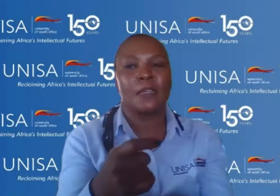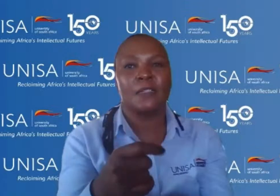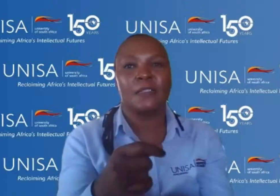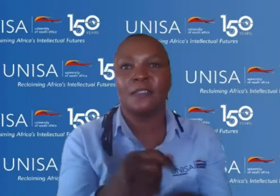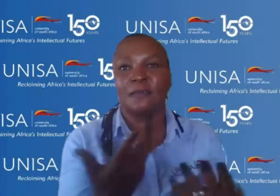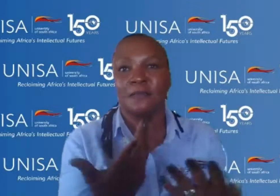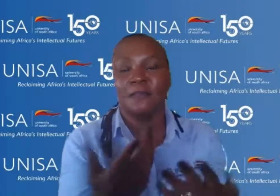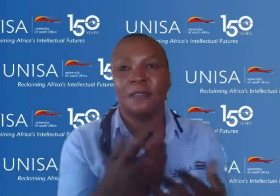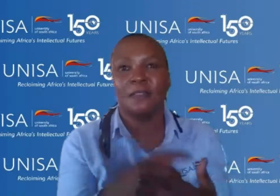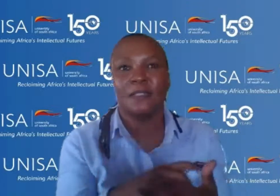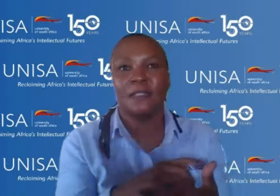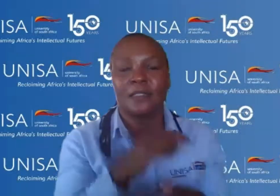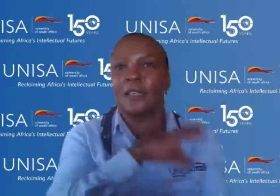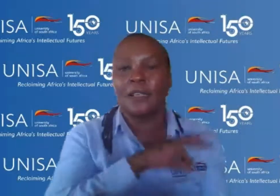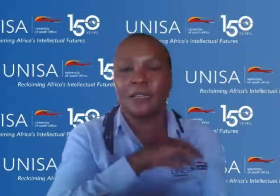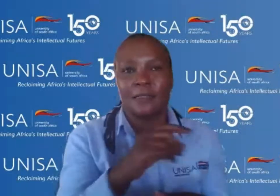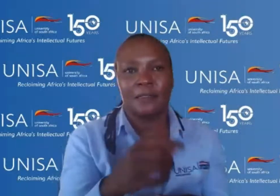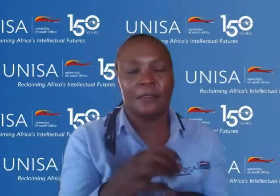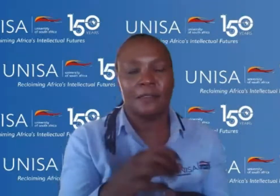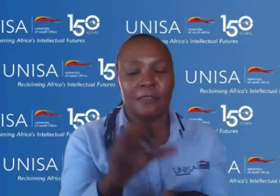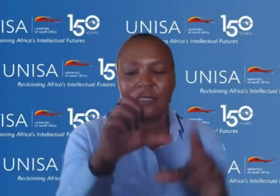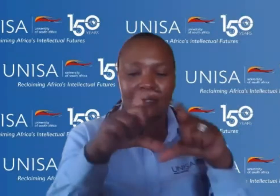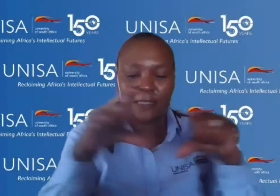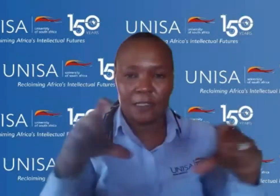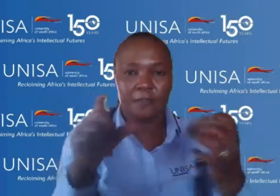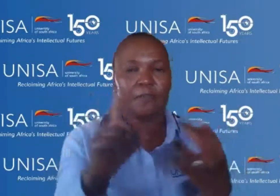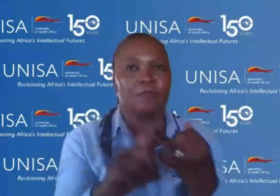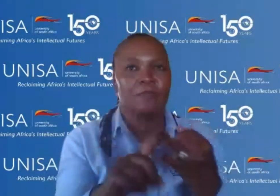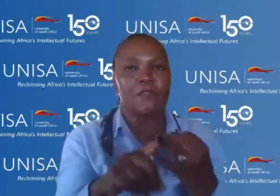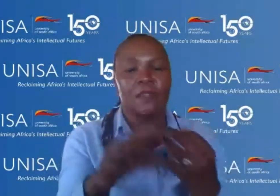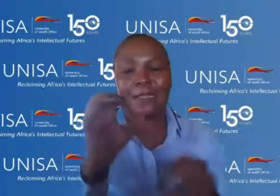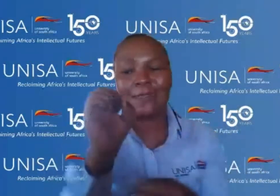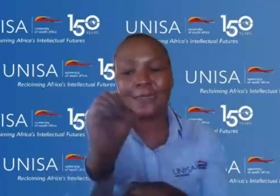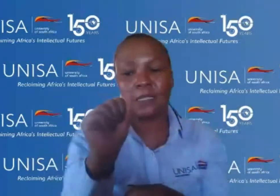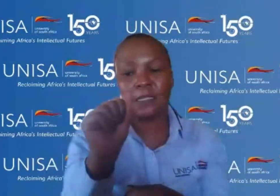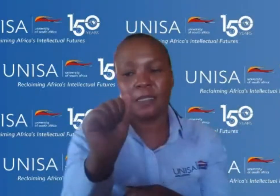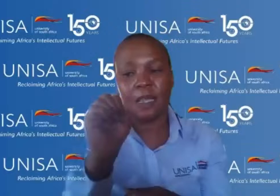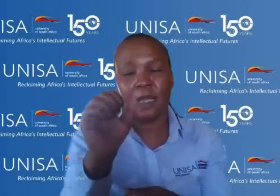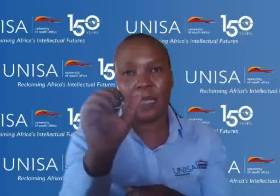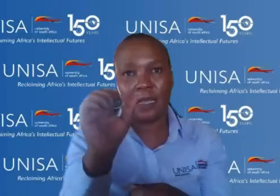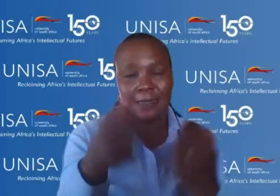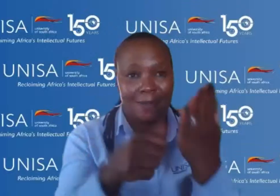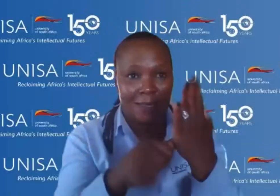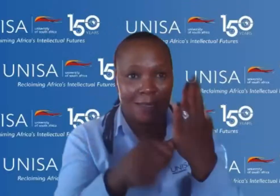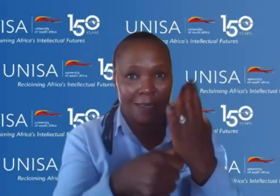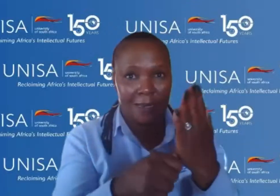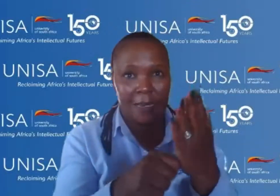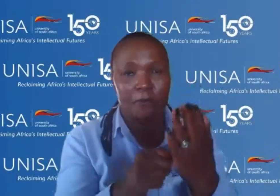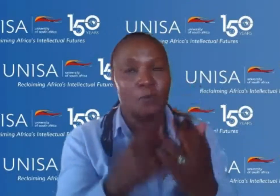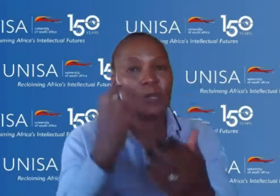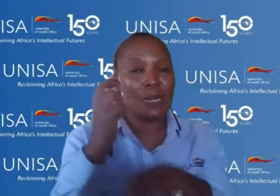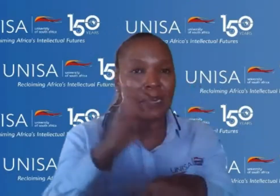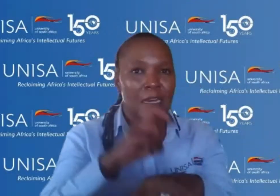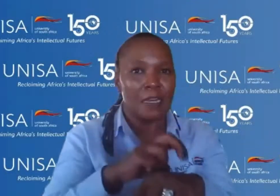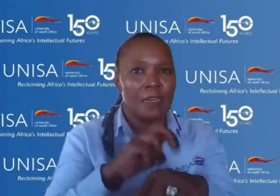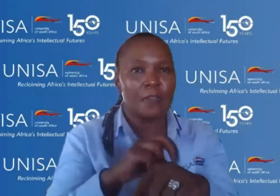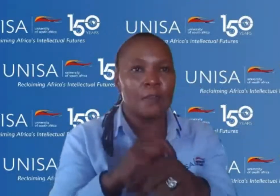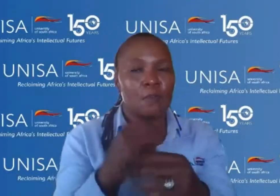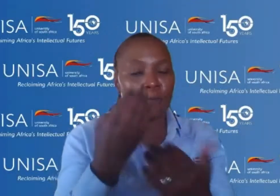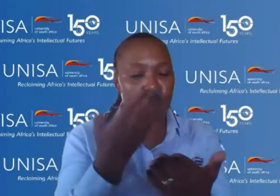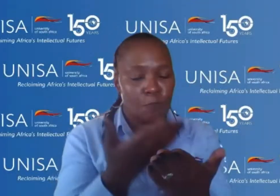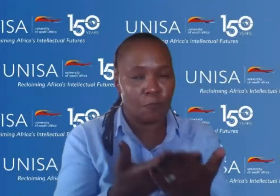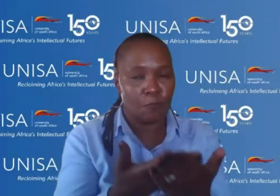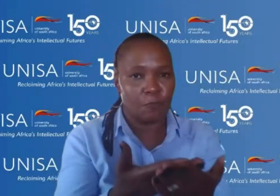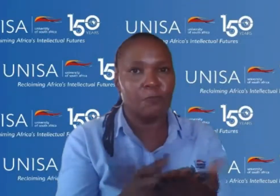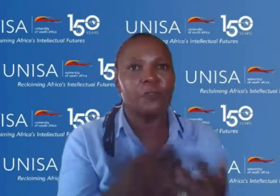we will also need a proof confirming that you are receiving SASSA grant. Then you will submit your document. It's